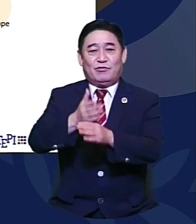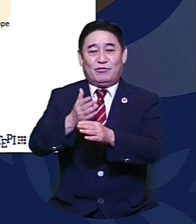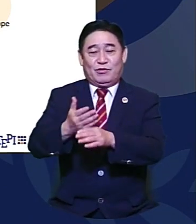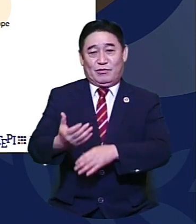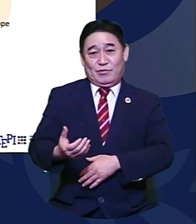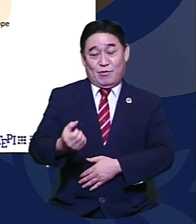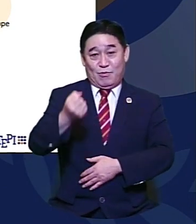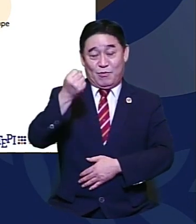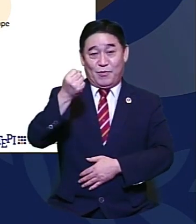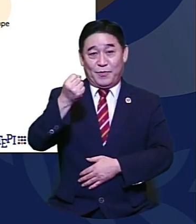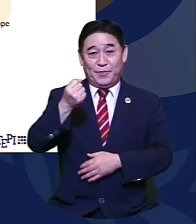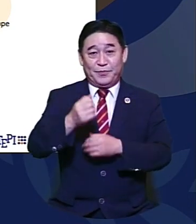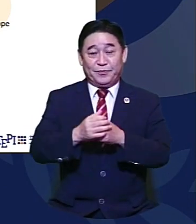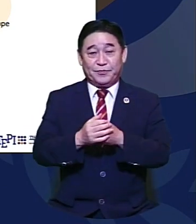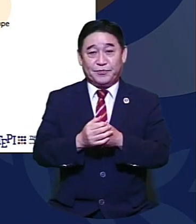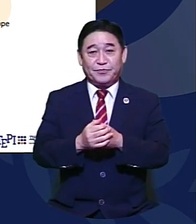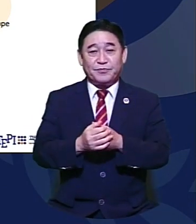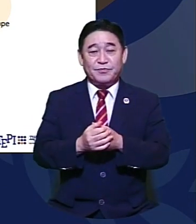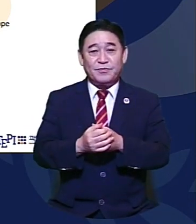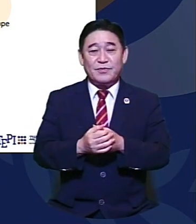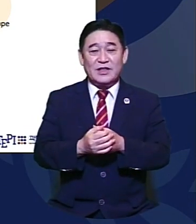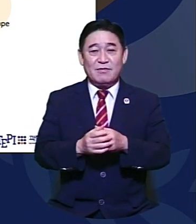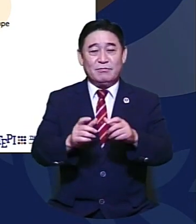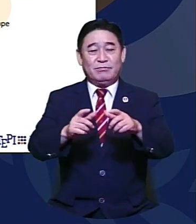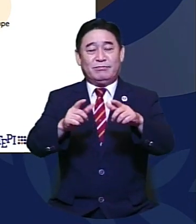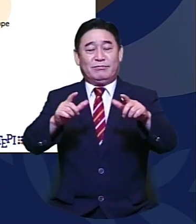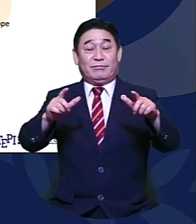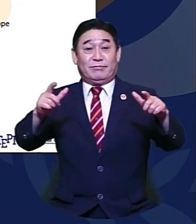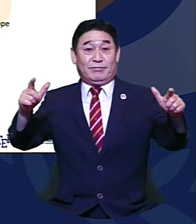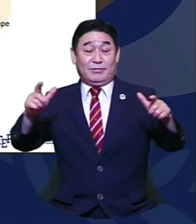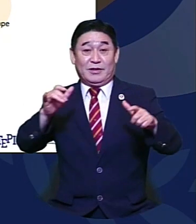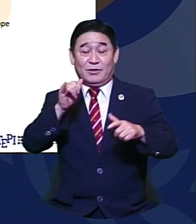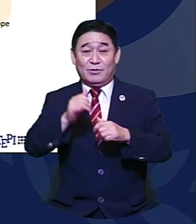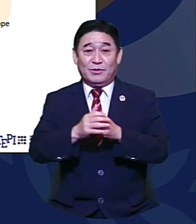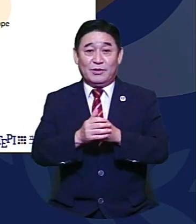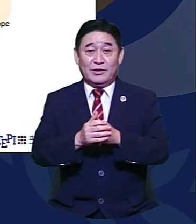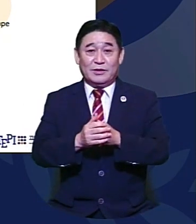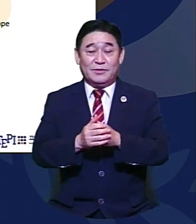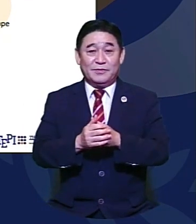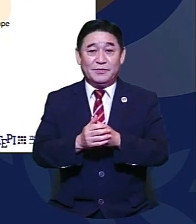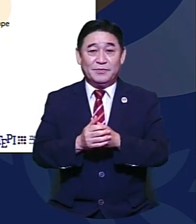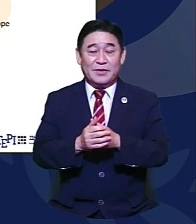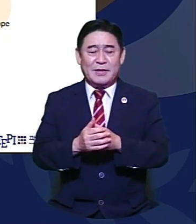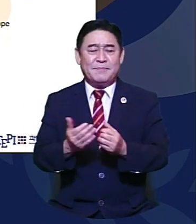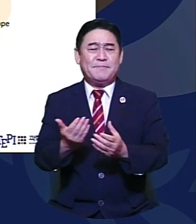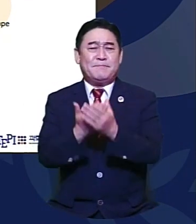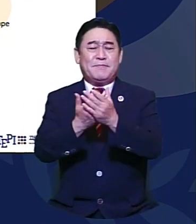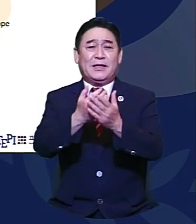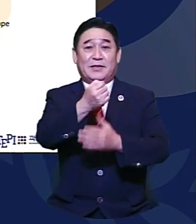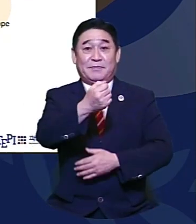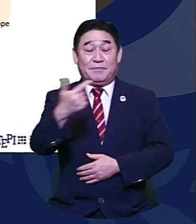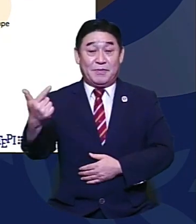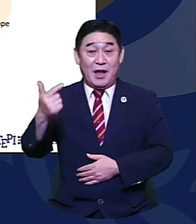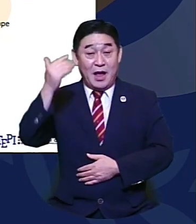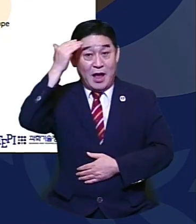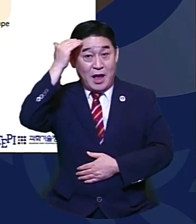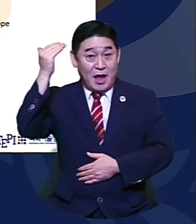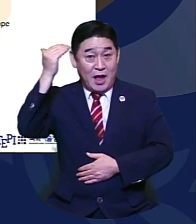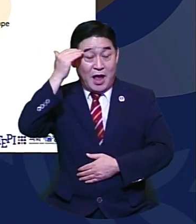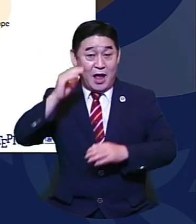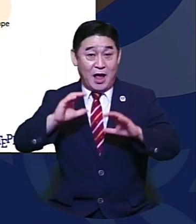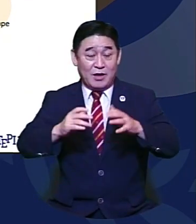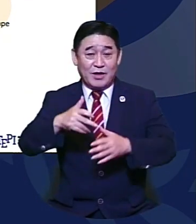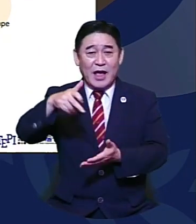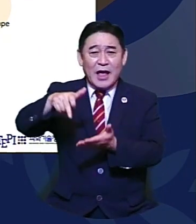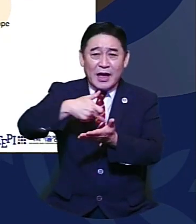scaled up, and it developed very enormously. For example, in Korea, the Kakao, the neighbor, and